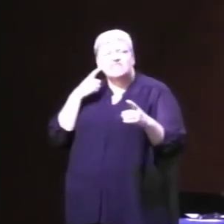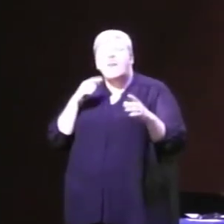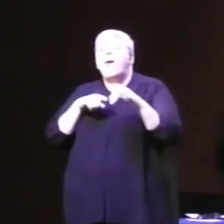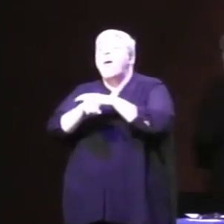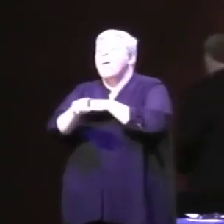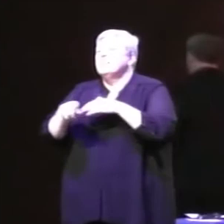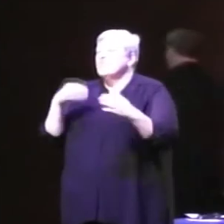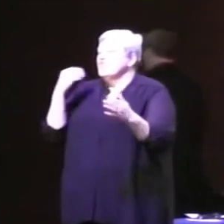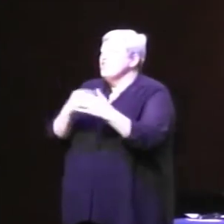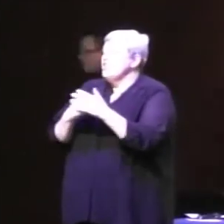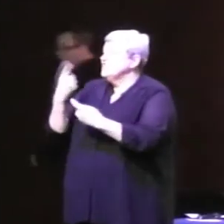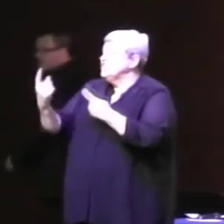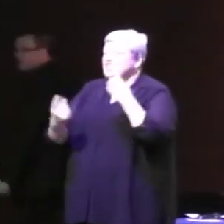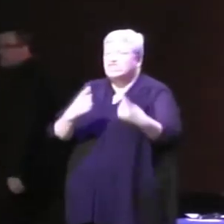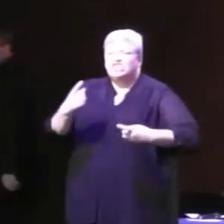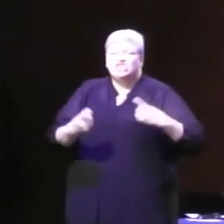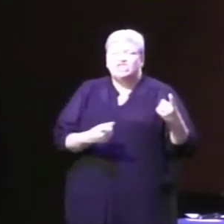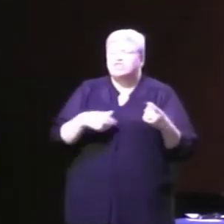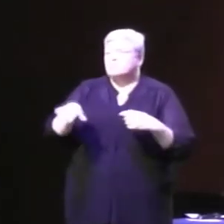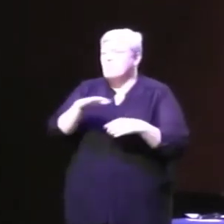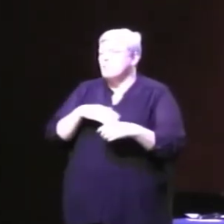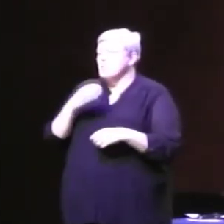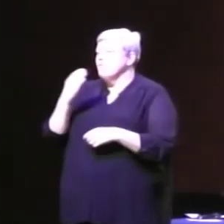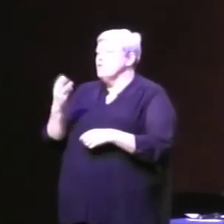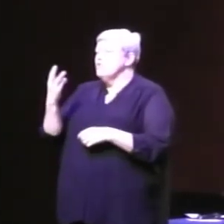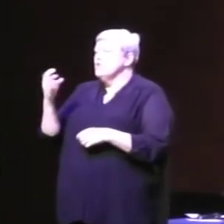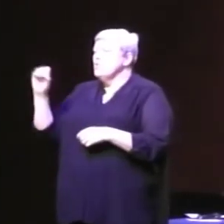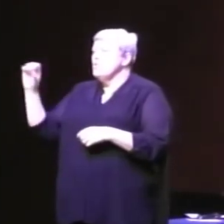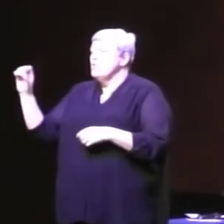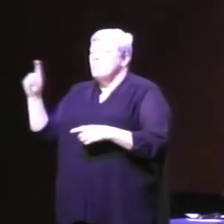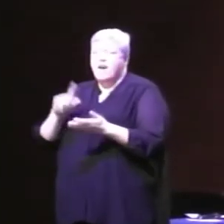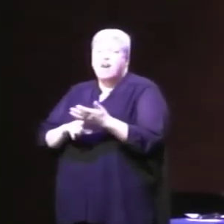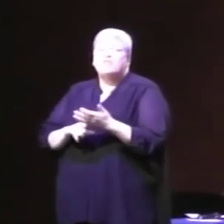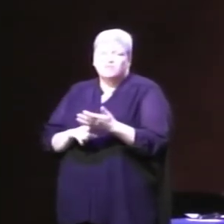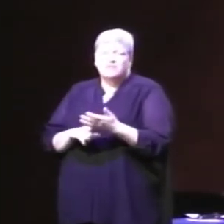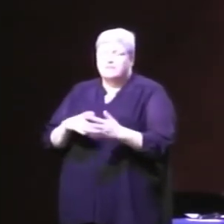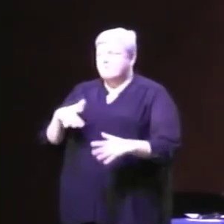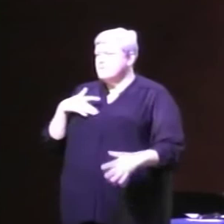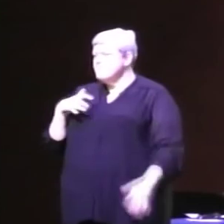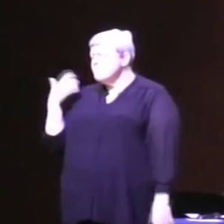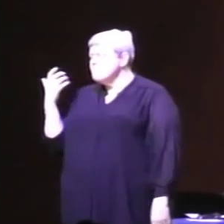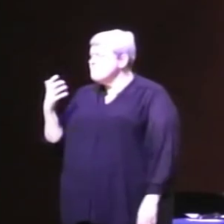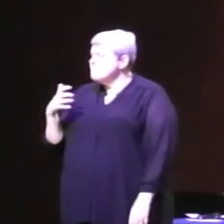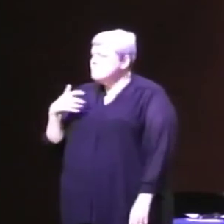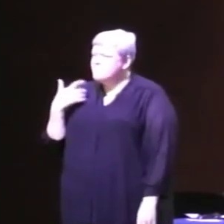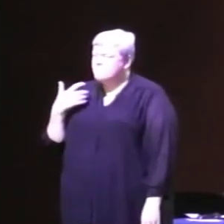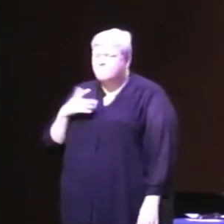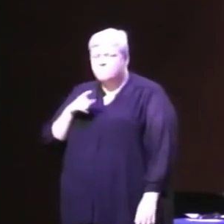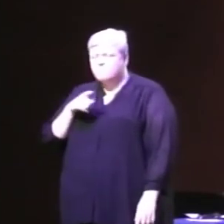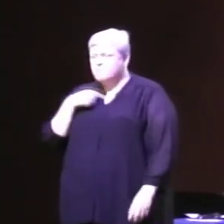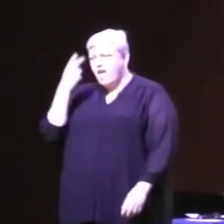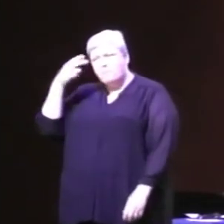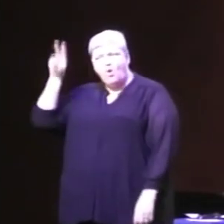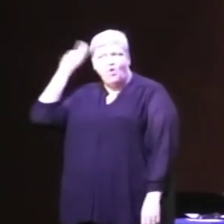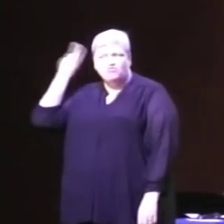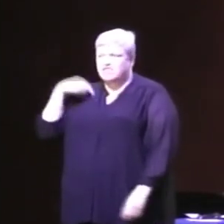every household an average of £4,300. I was infuriated by the breathtaking hypocrisy